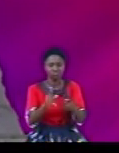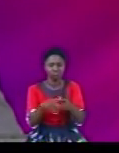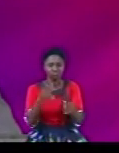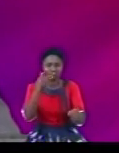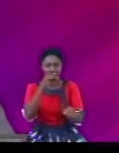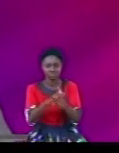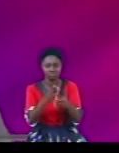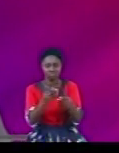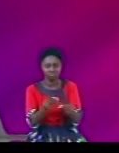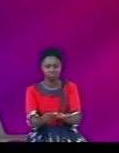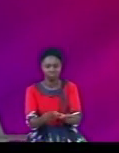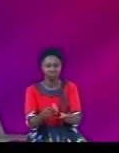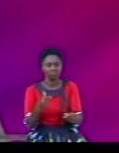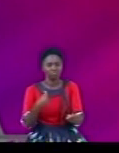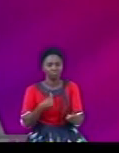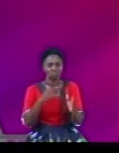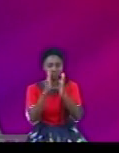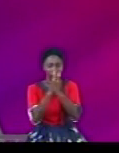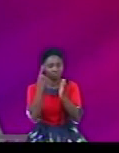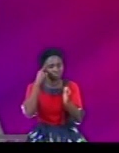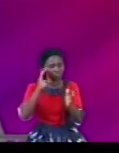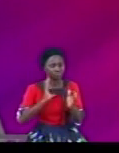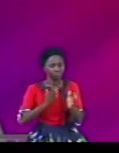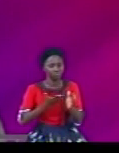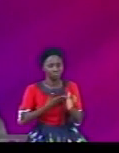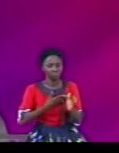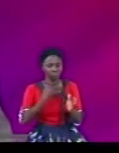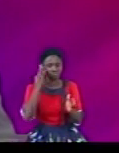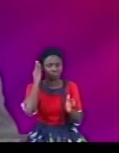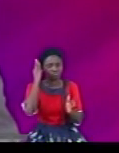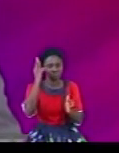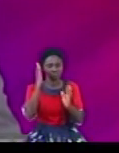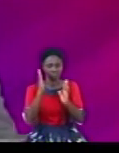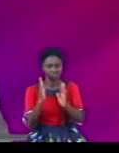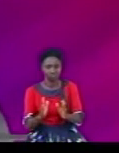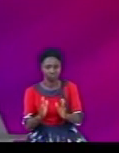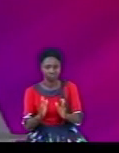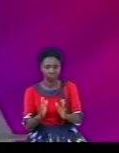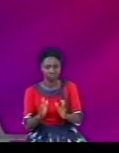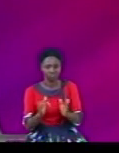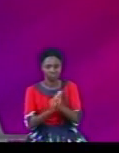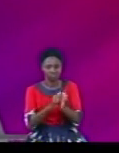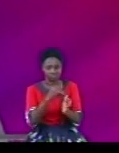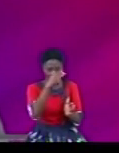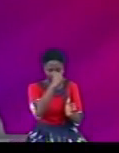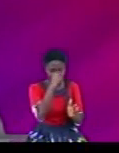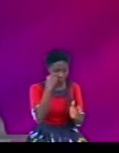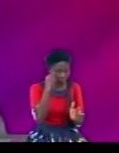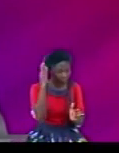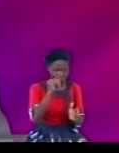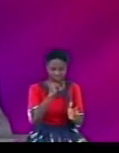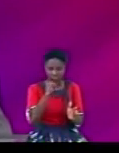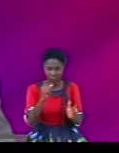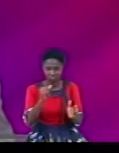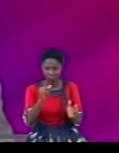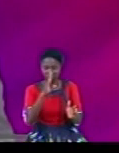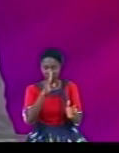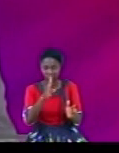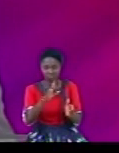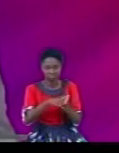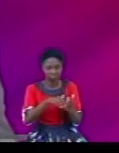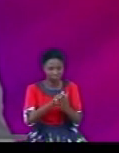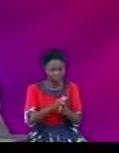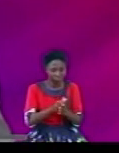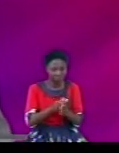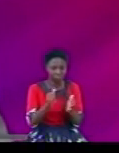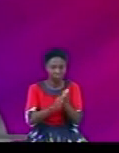his strength will not be abated. His eyes will not be dim. That every time he comes up,